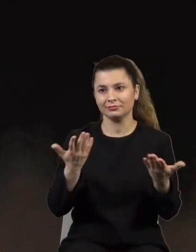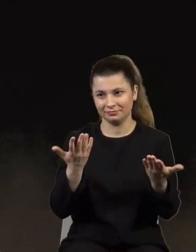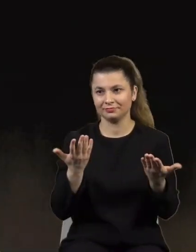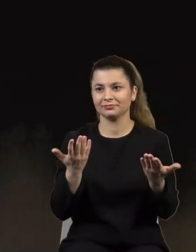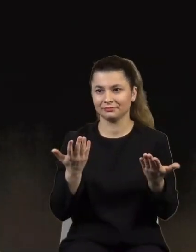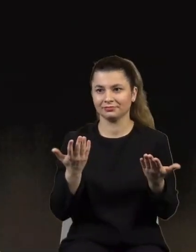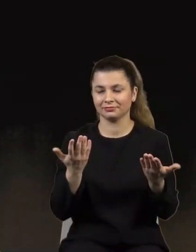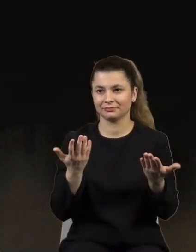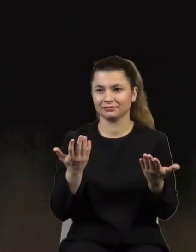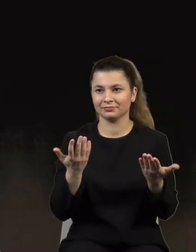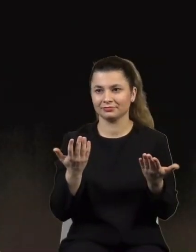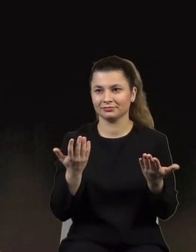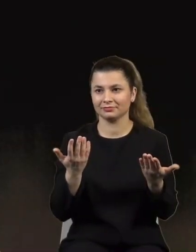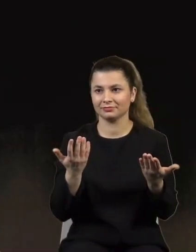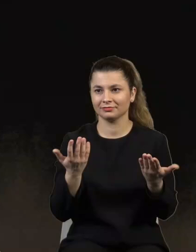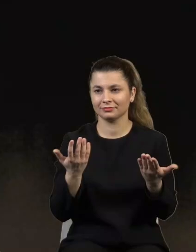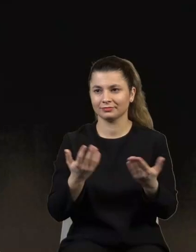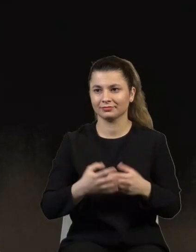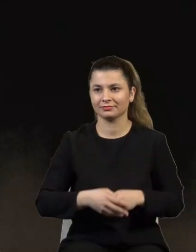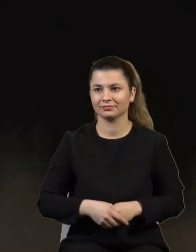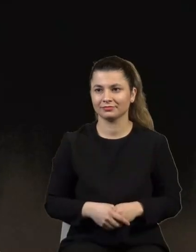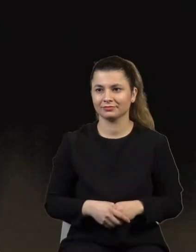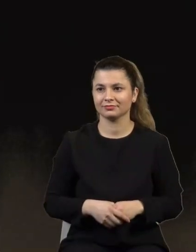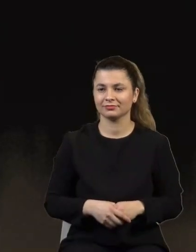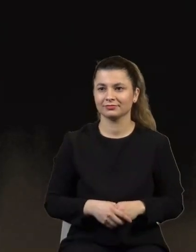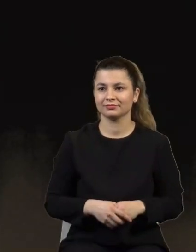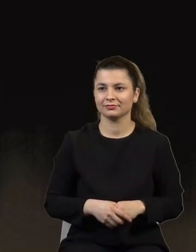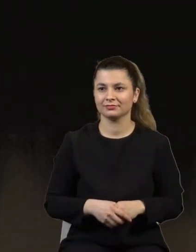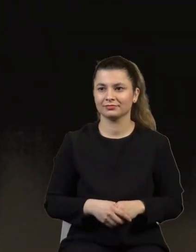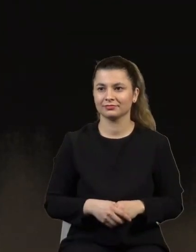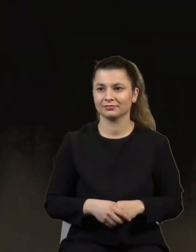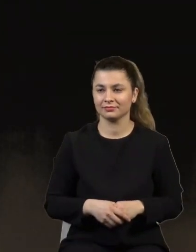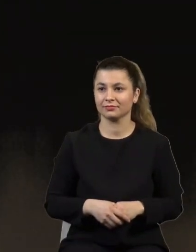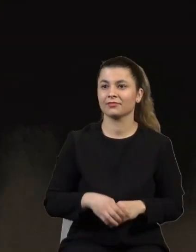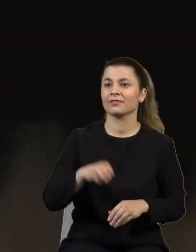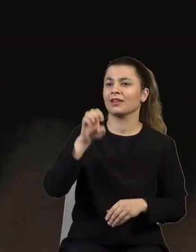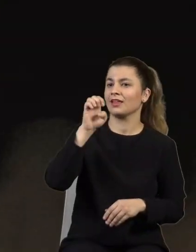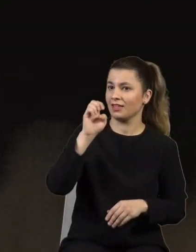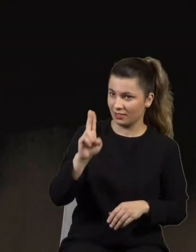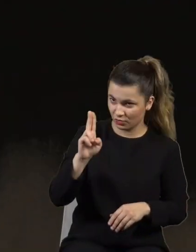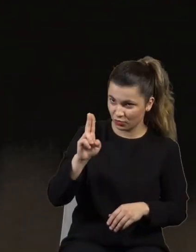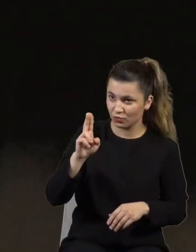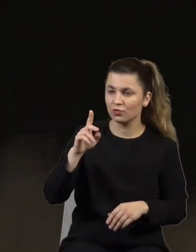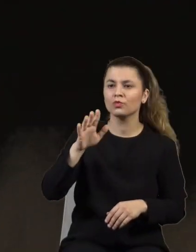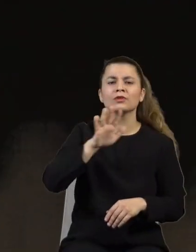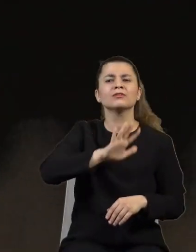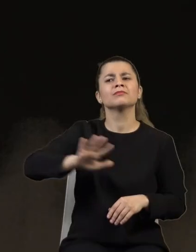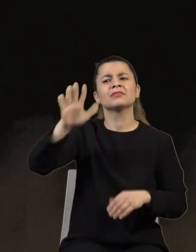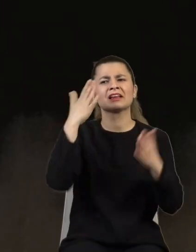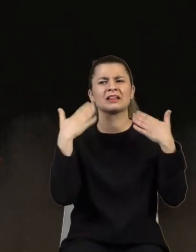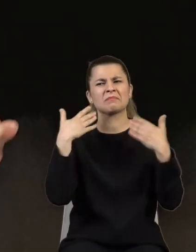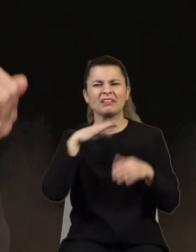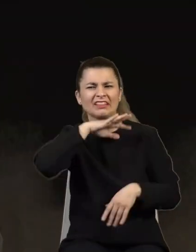that 25% of the cohesion funds for sustainability. So it is very important